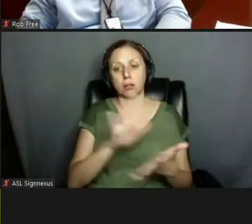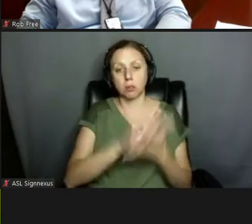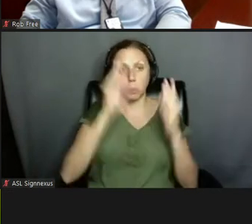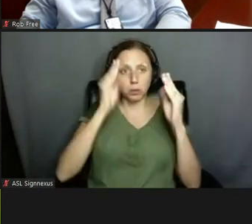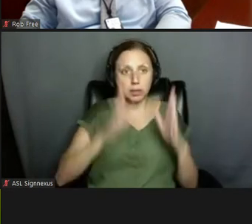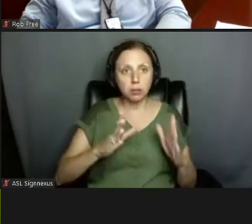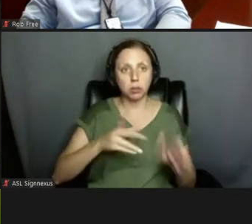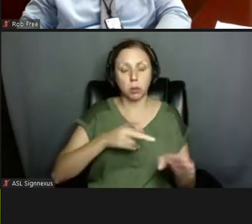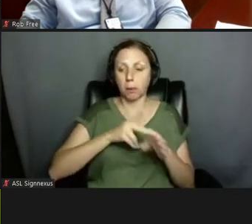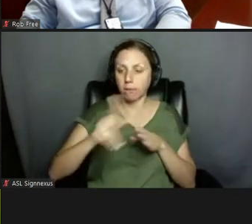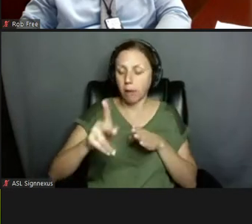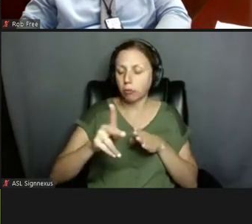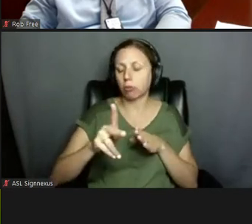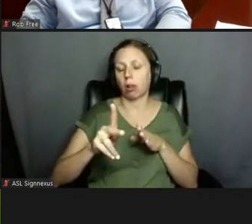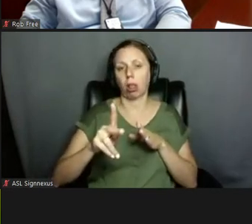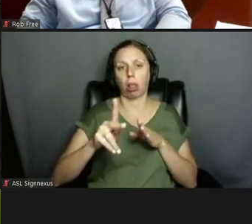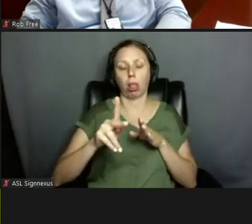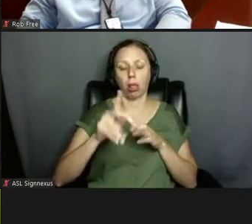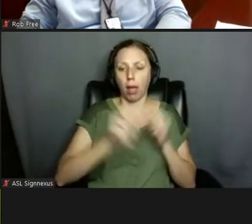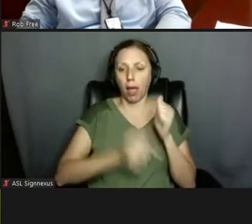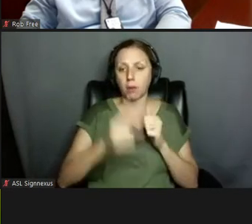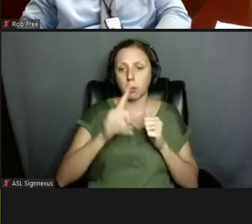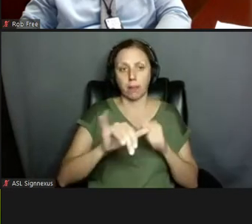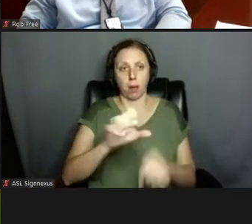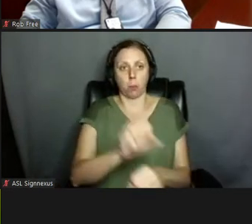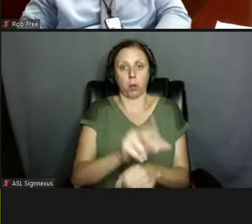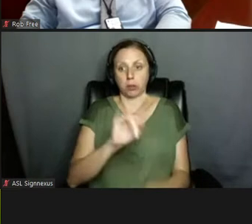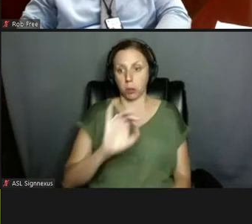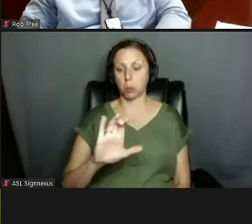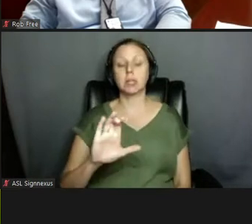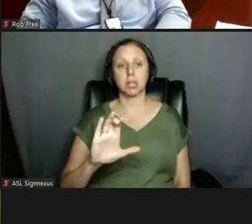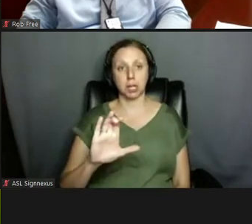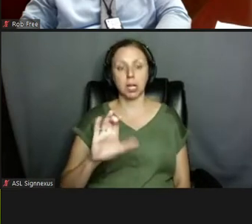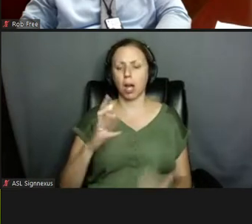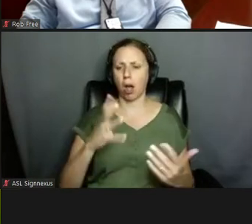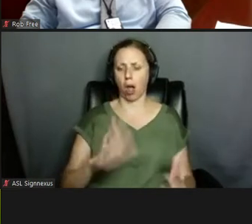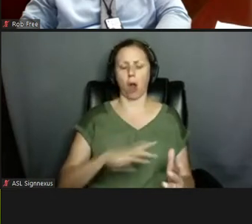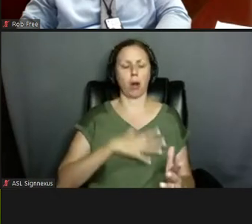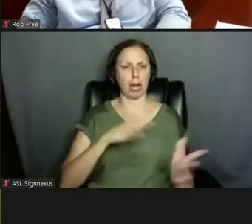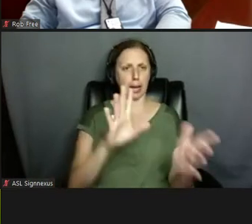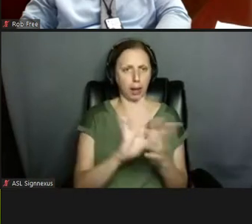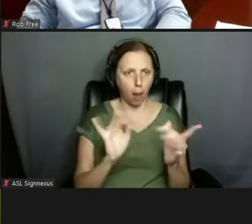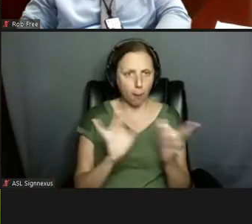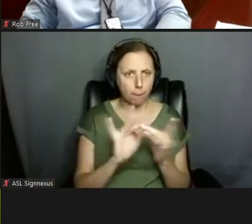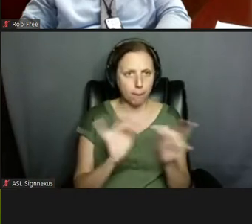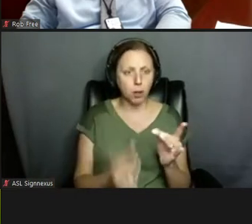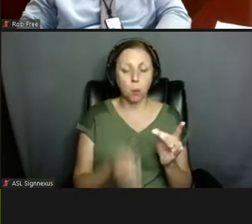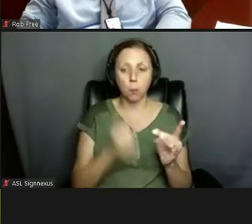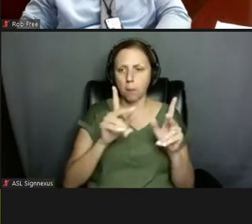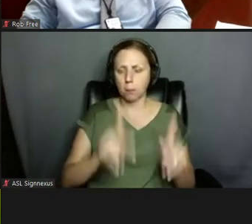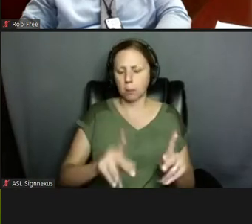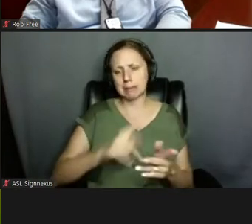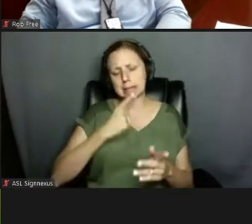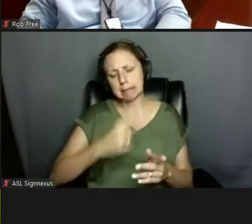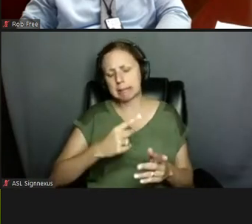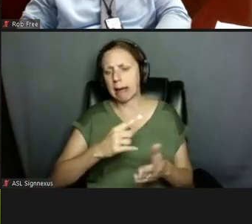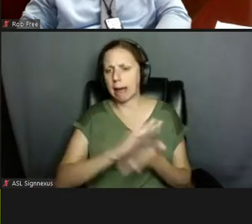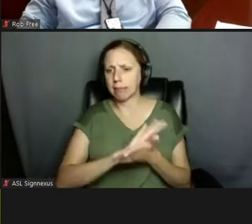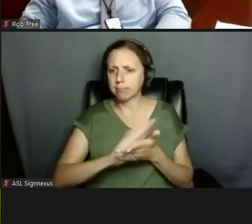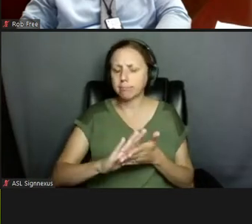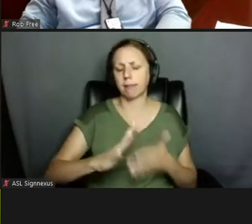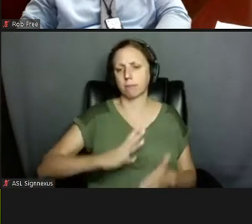the professionals, everyone that works in New York City has already stated, and someone so eloquently stated